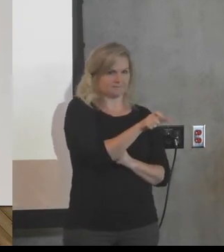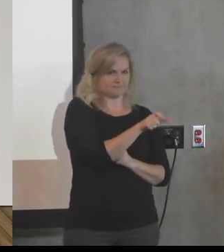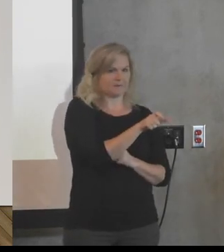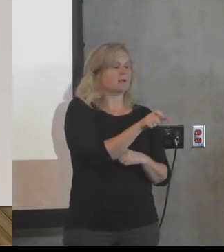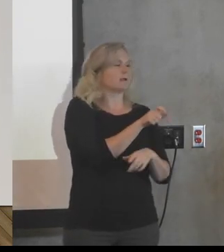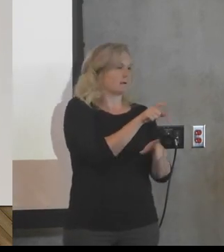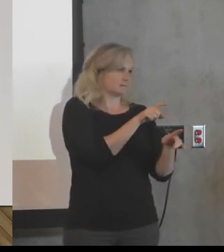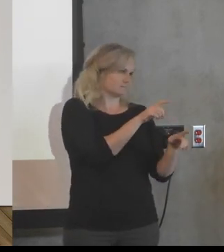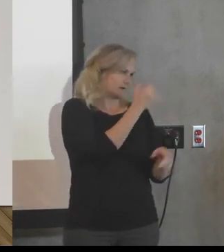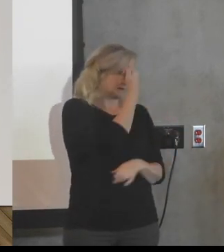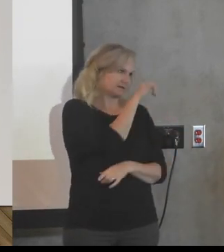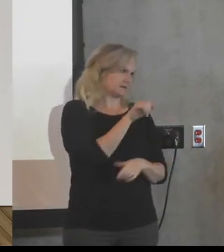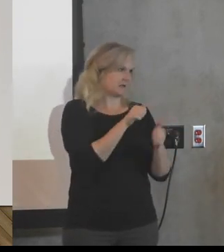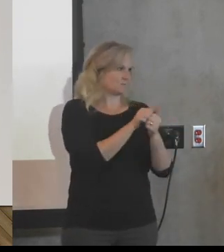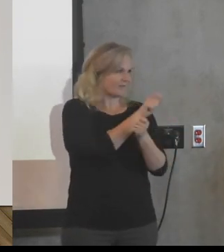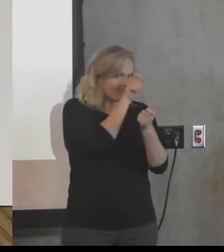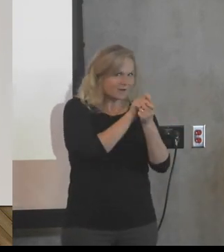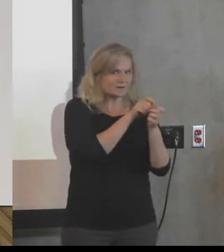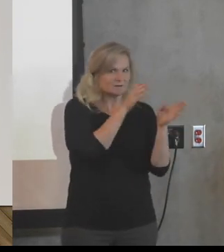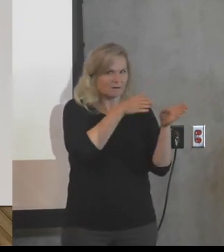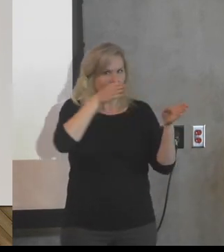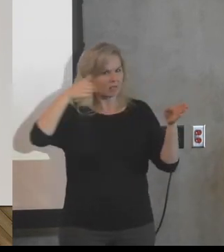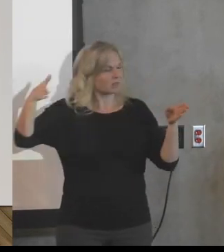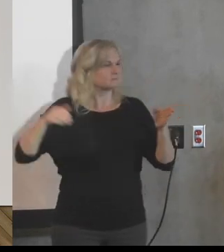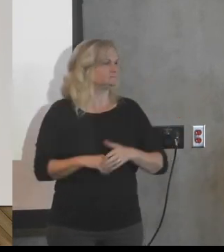and expanding vocabulary.